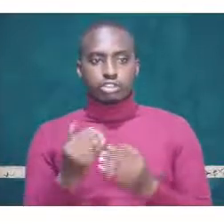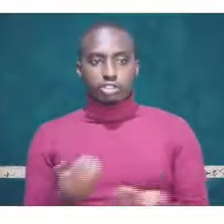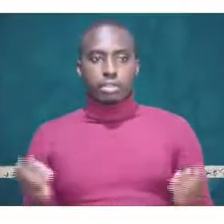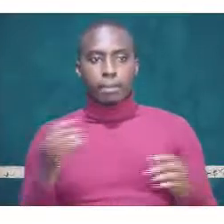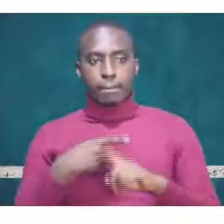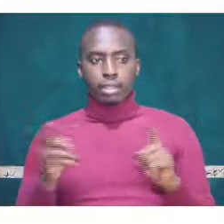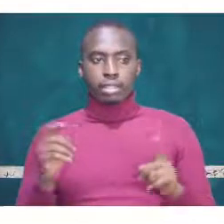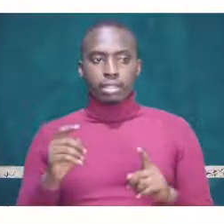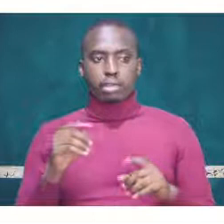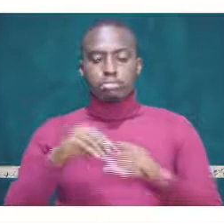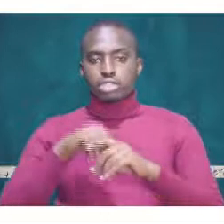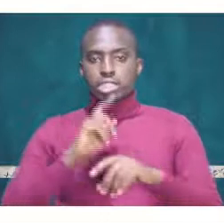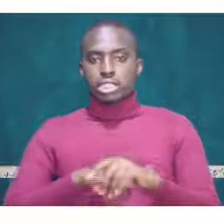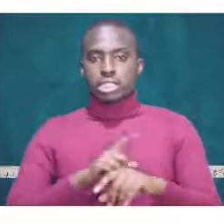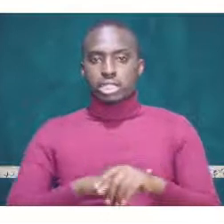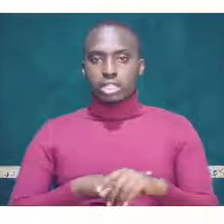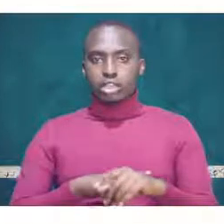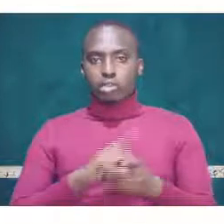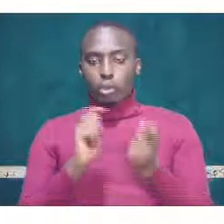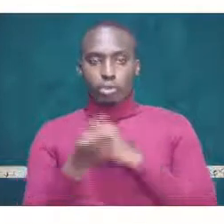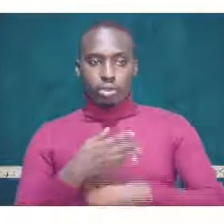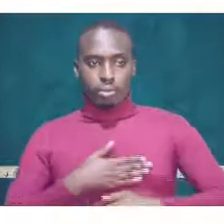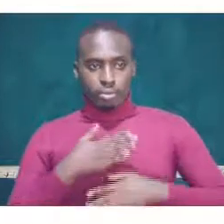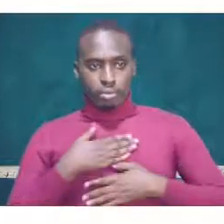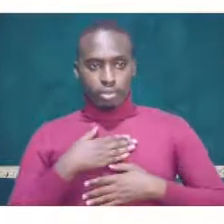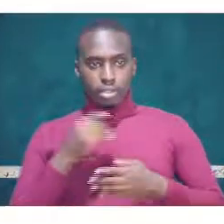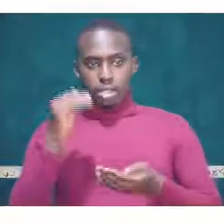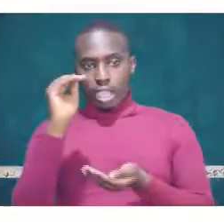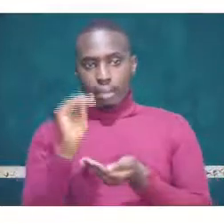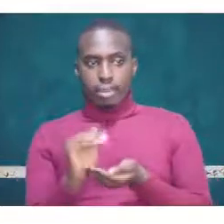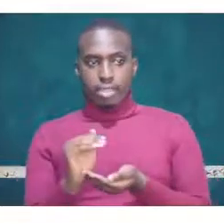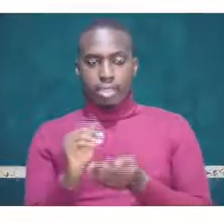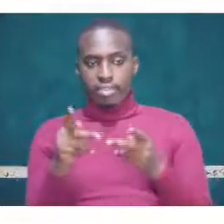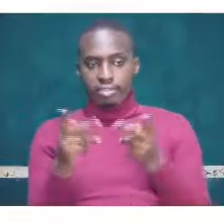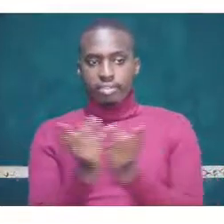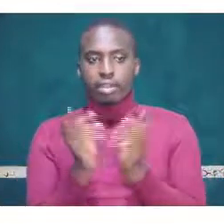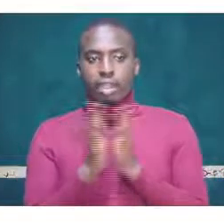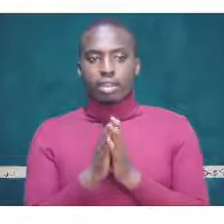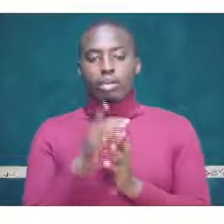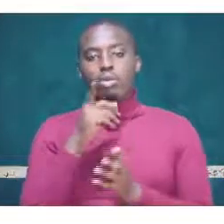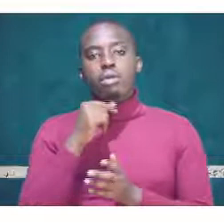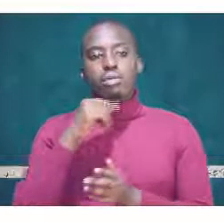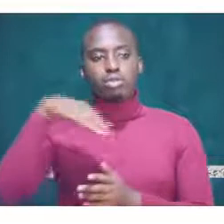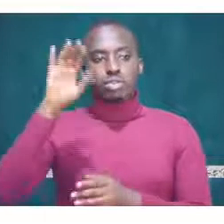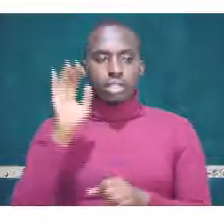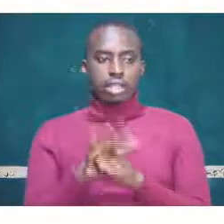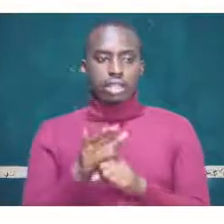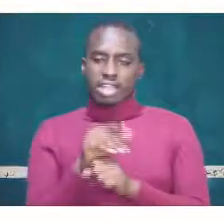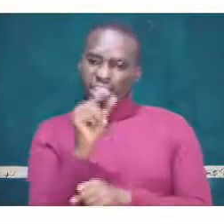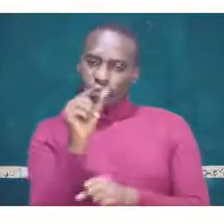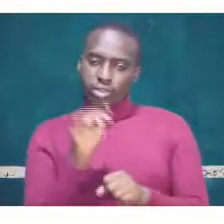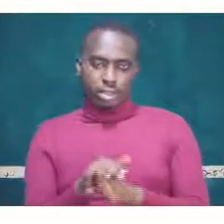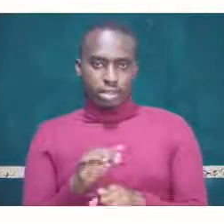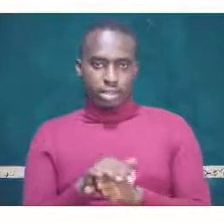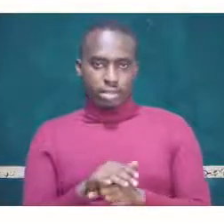after puberty, it begins to decrease in size so that an older adult is quite small. So